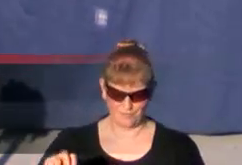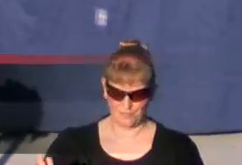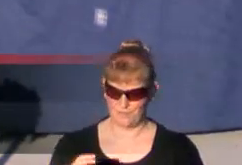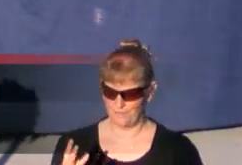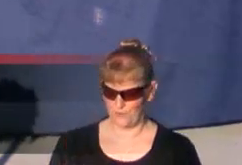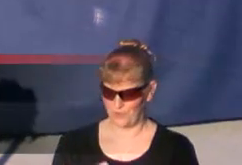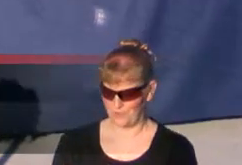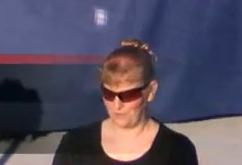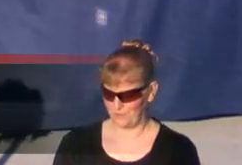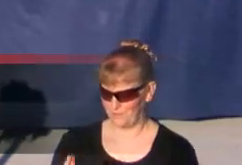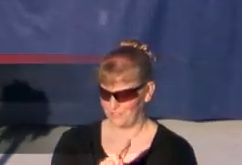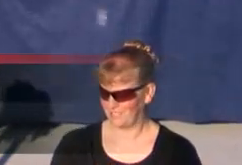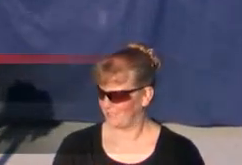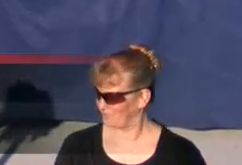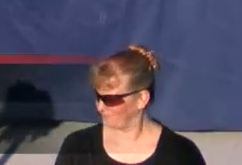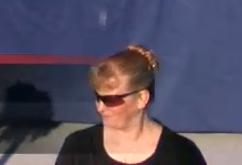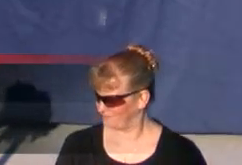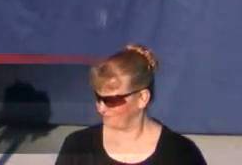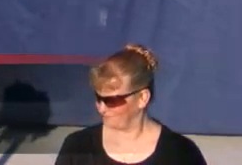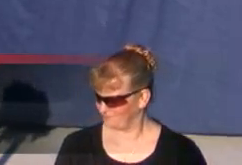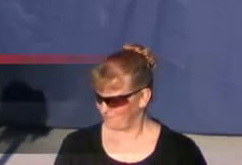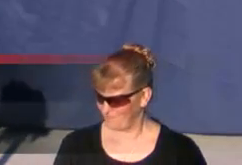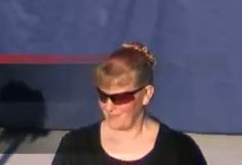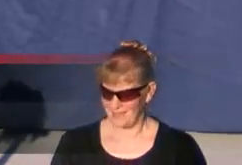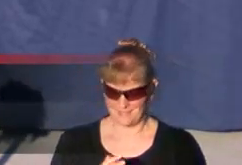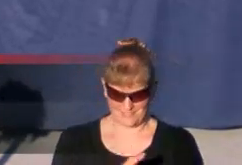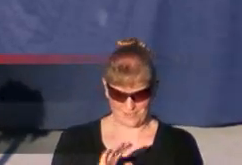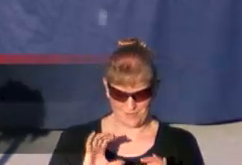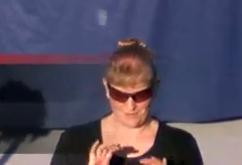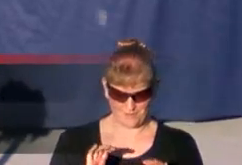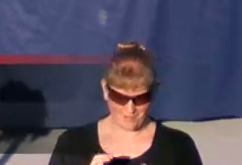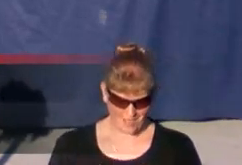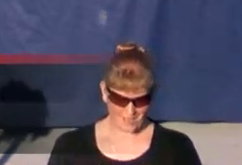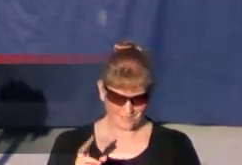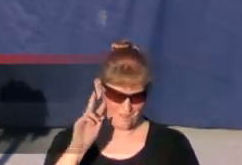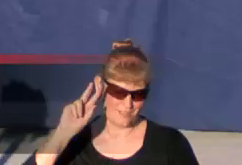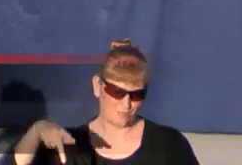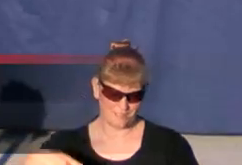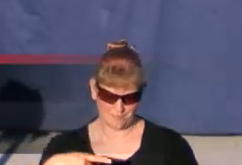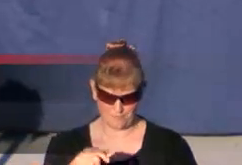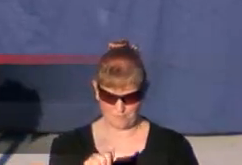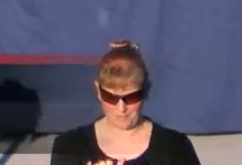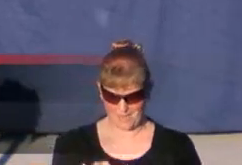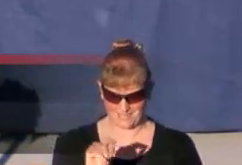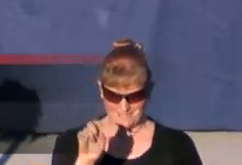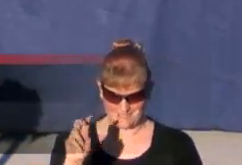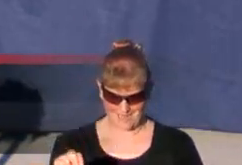four-year university. This is Senior Class Vice President Peyton Bond.